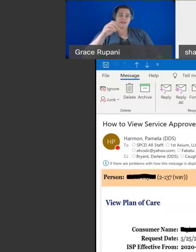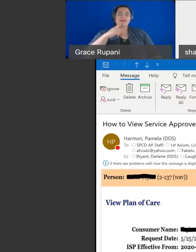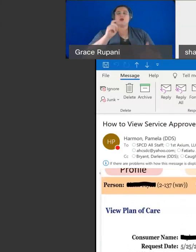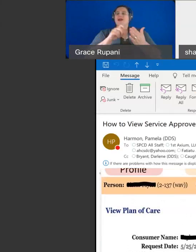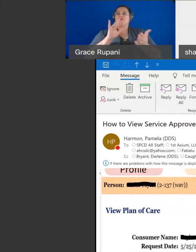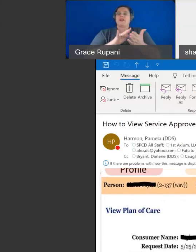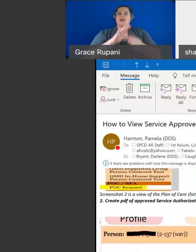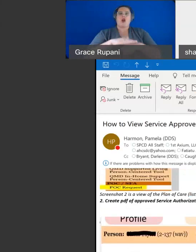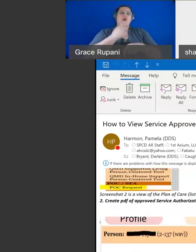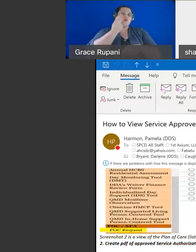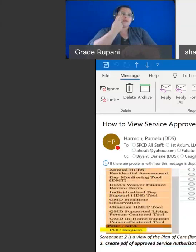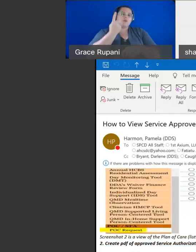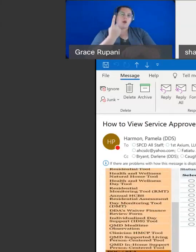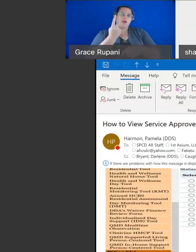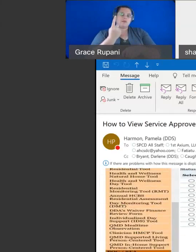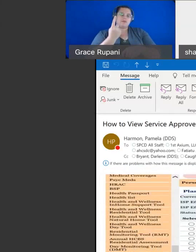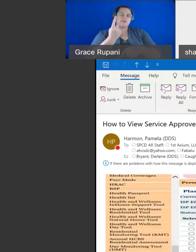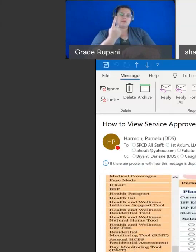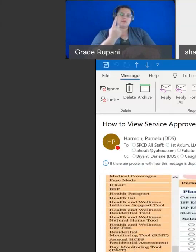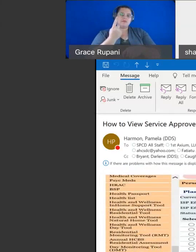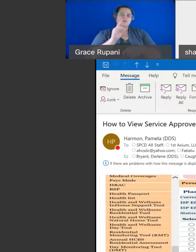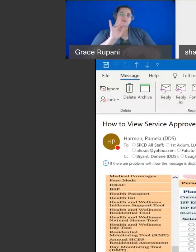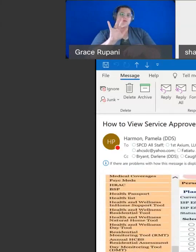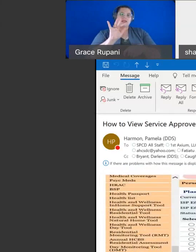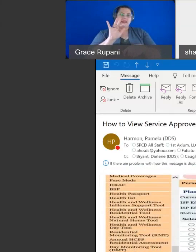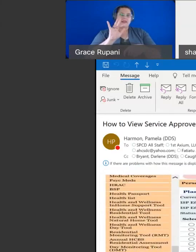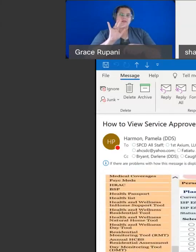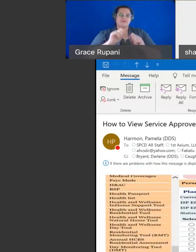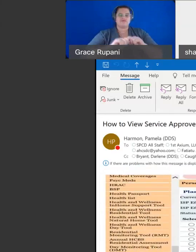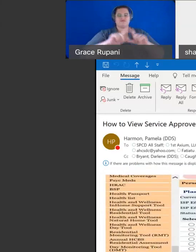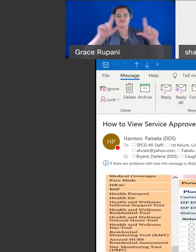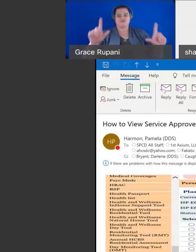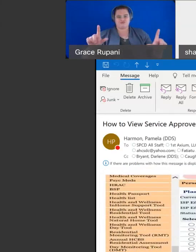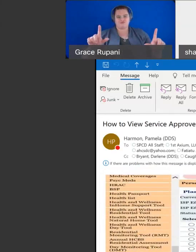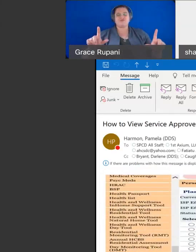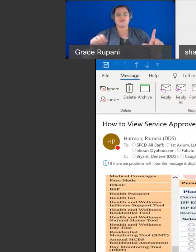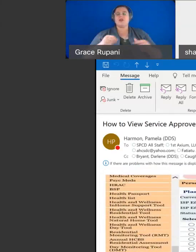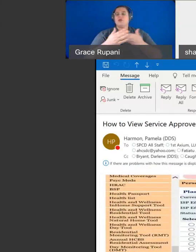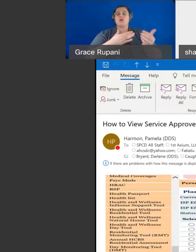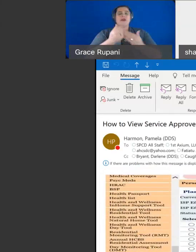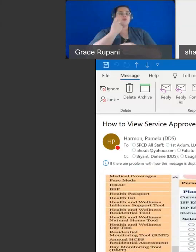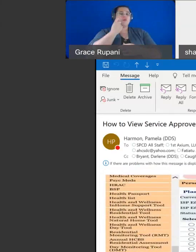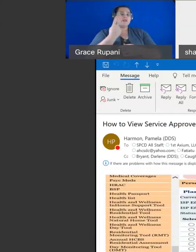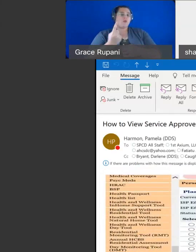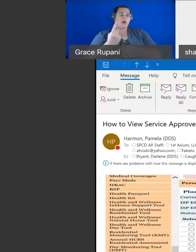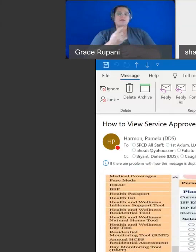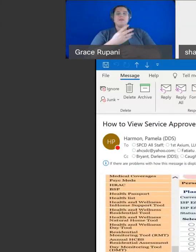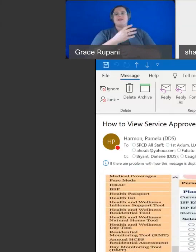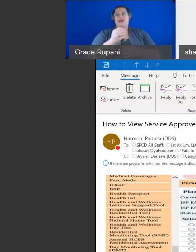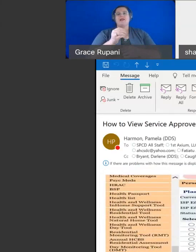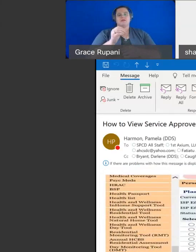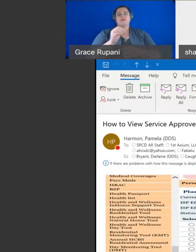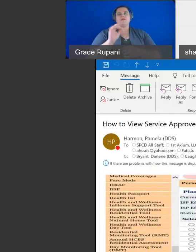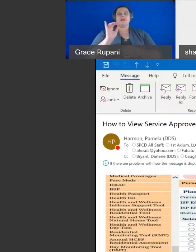the most recent one for the person. So whichever recent one in this demonstration she gave, it